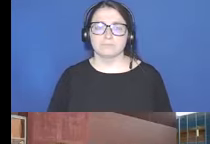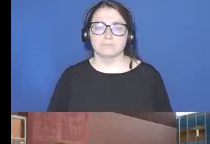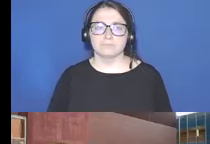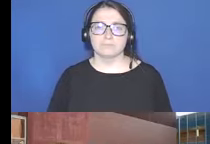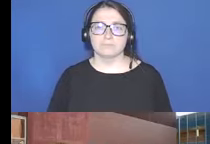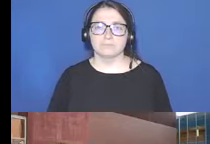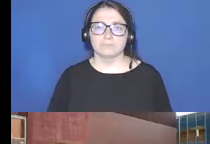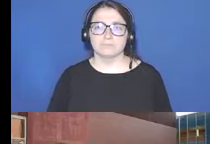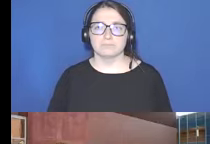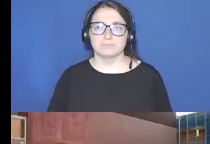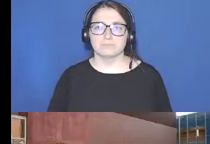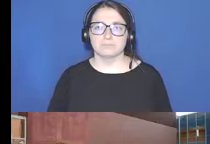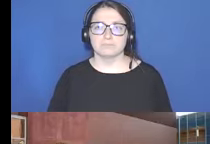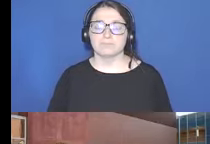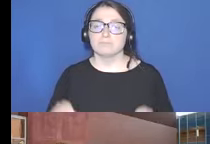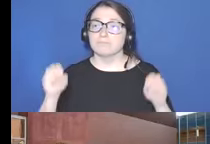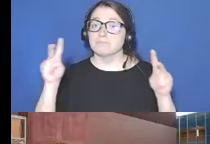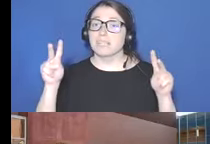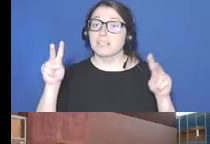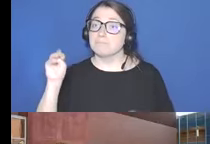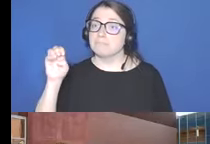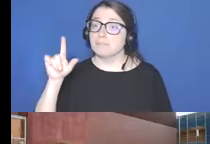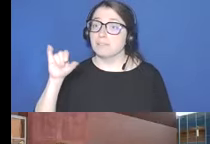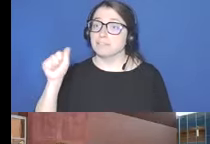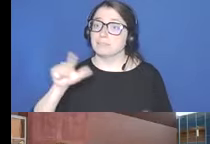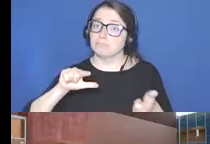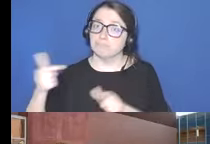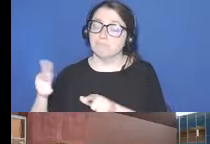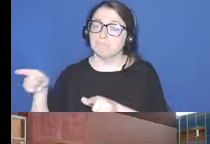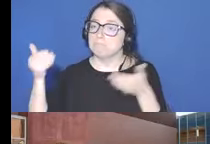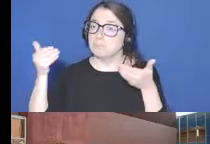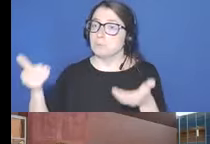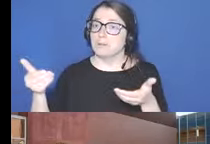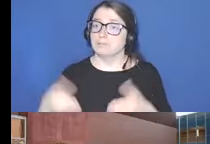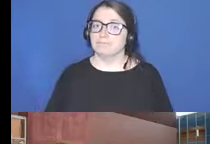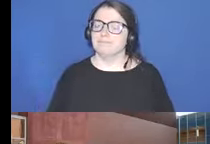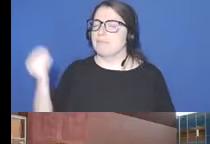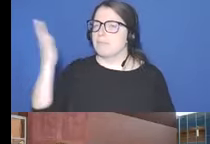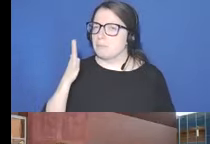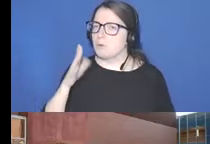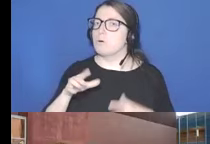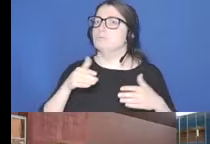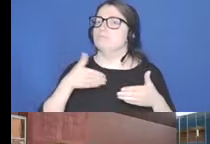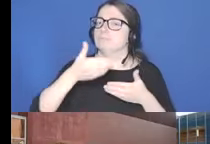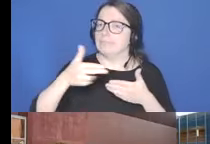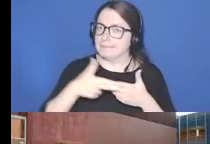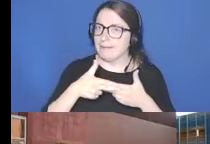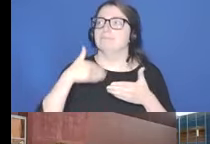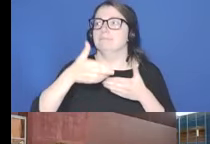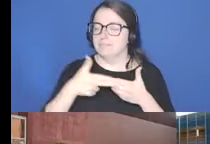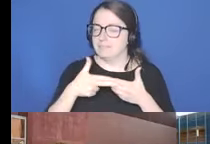Okay, Melissa, take it away. I will keep this, just let me know when you want to advance the slide. Okay, sounds